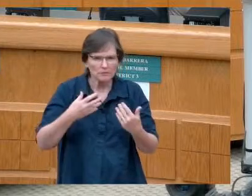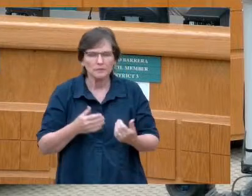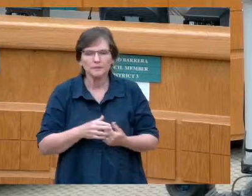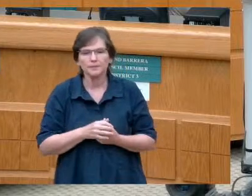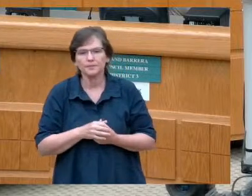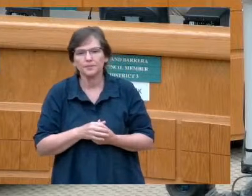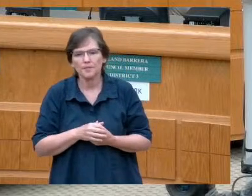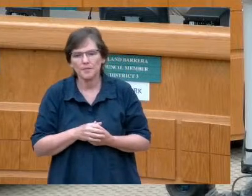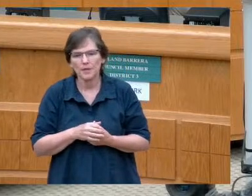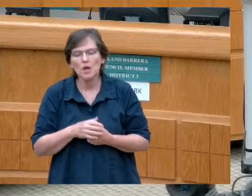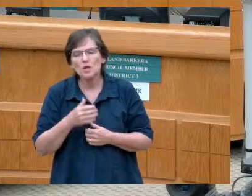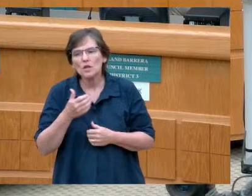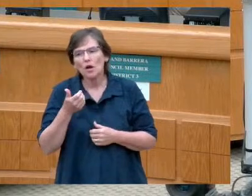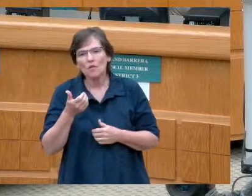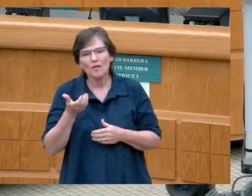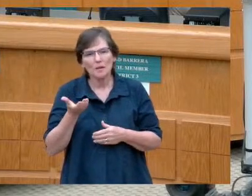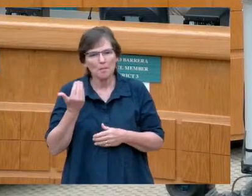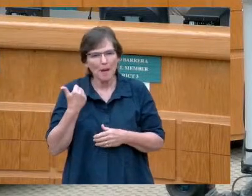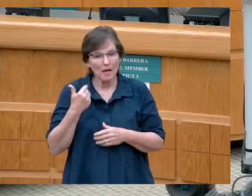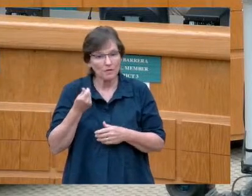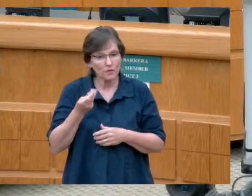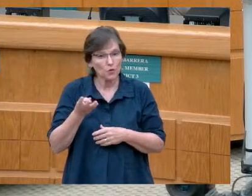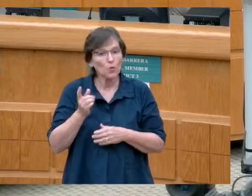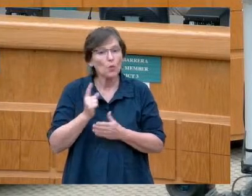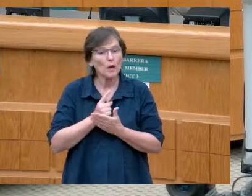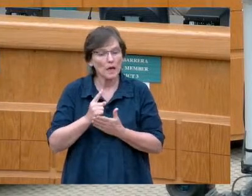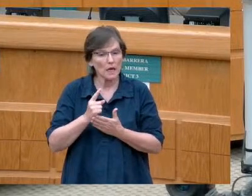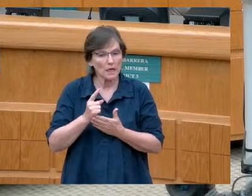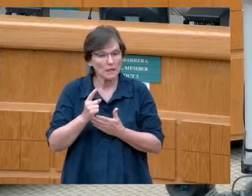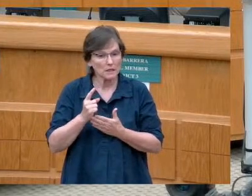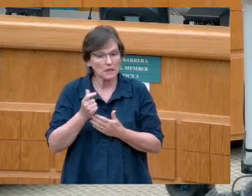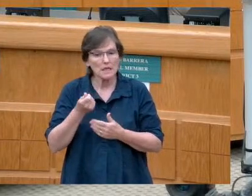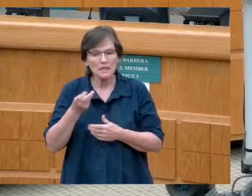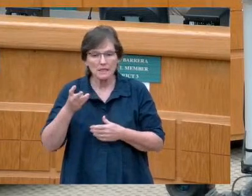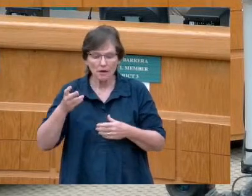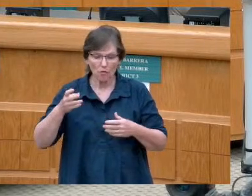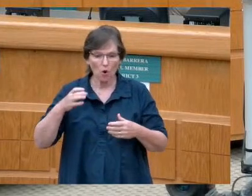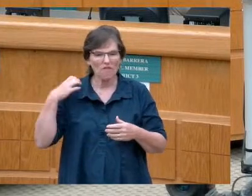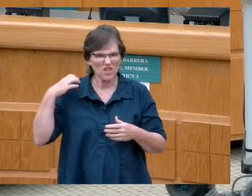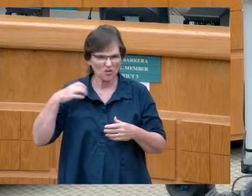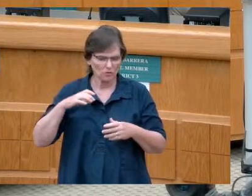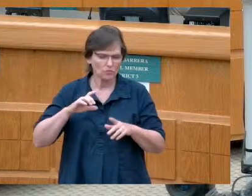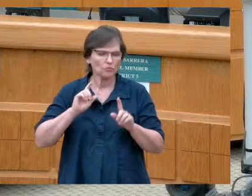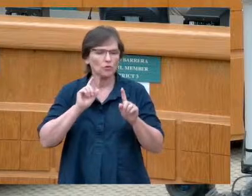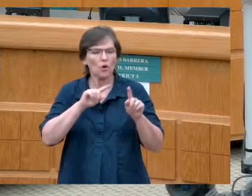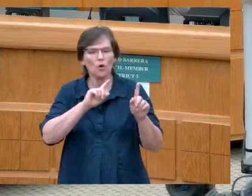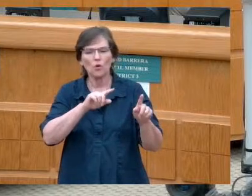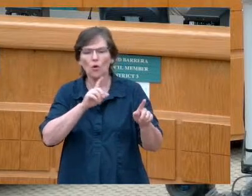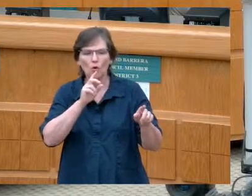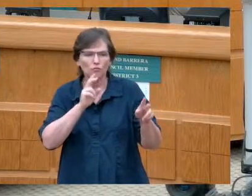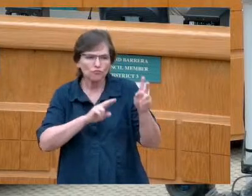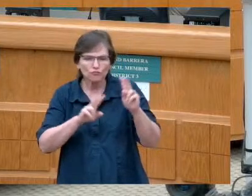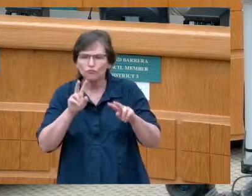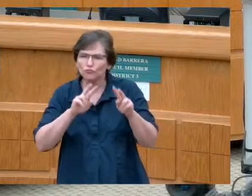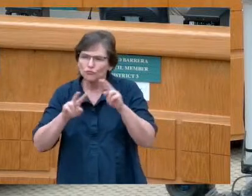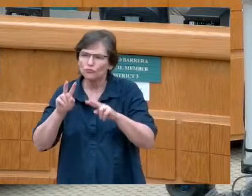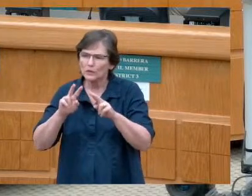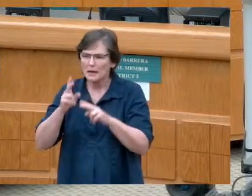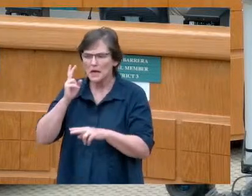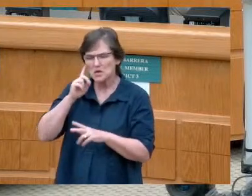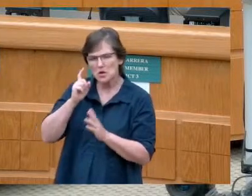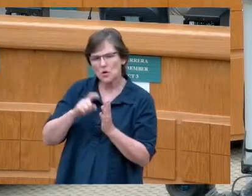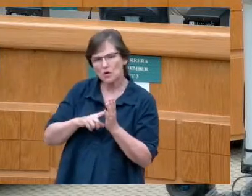have been doing some type of surveillance. And it's mostly been, though, those restaurants that have a bar component in them as